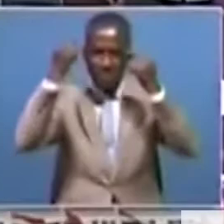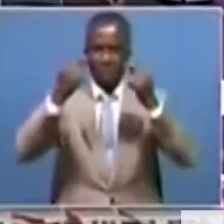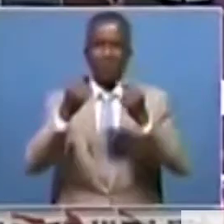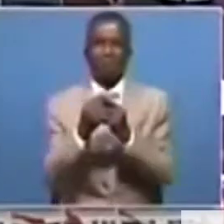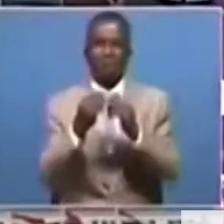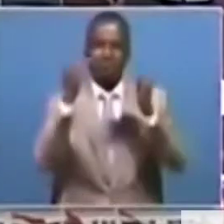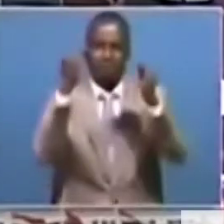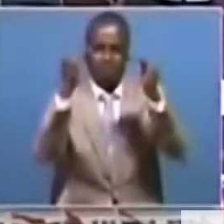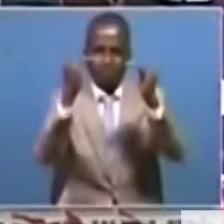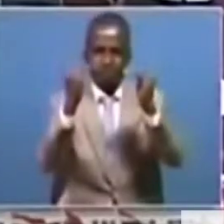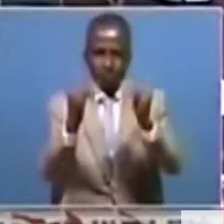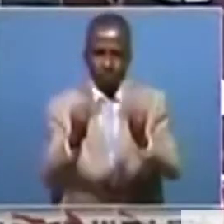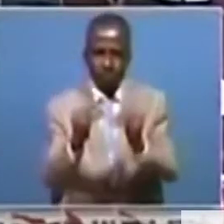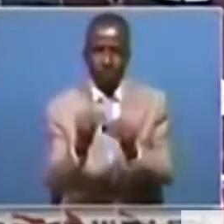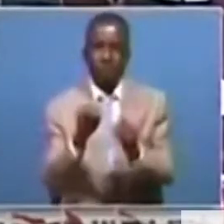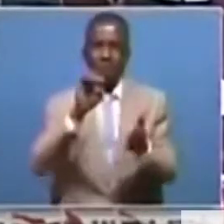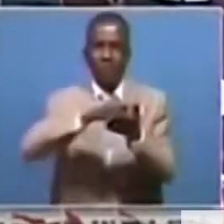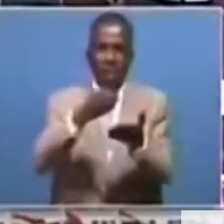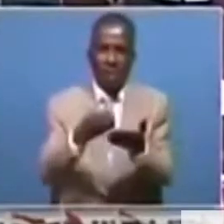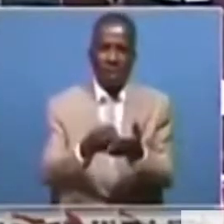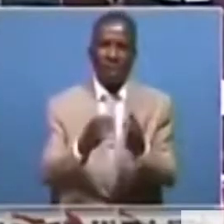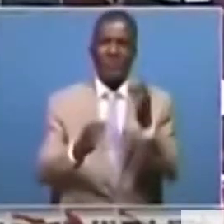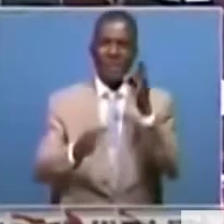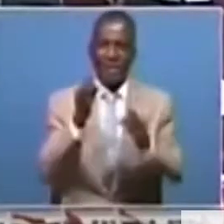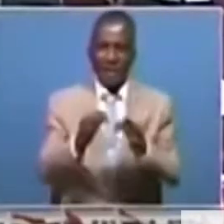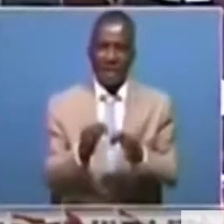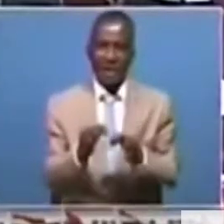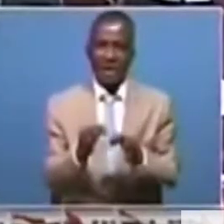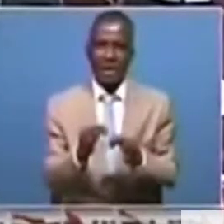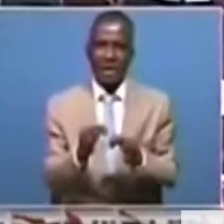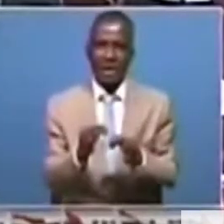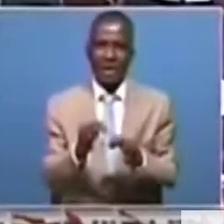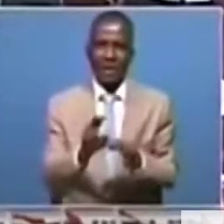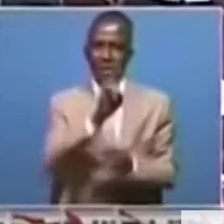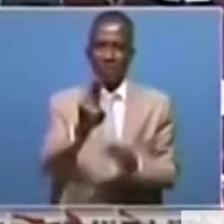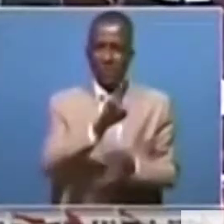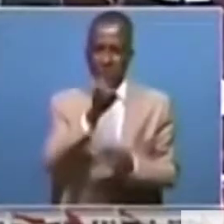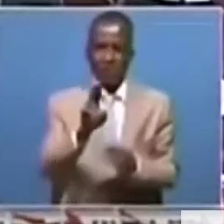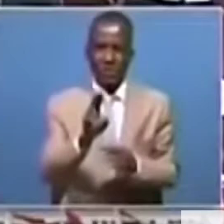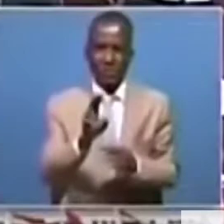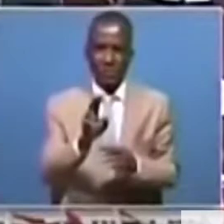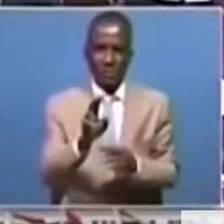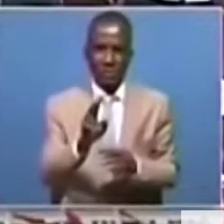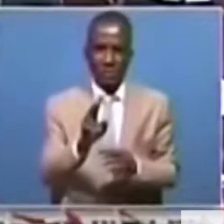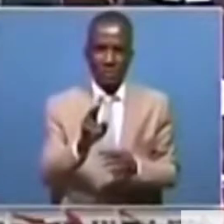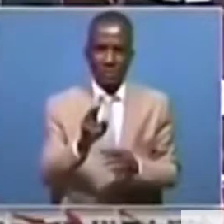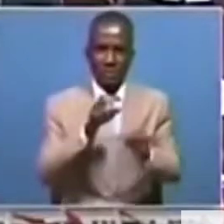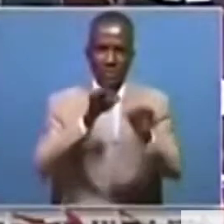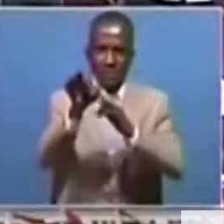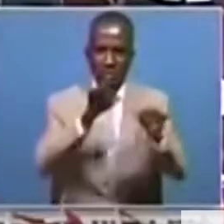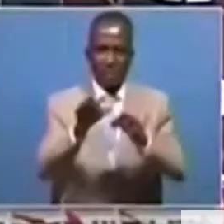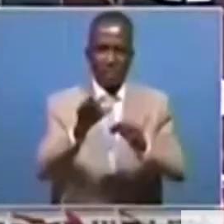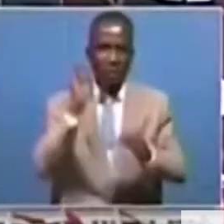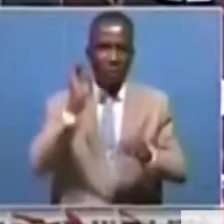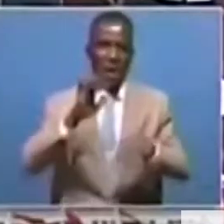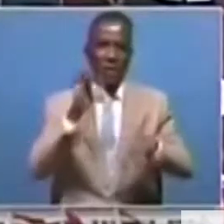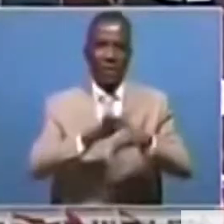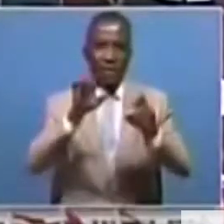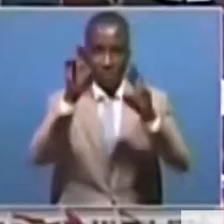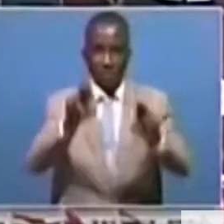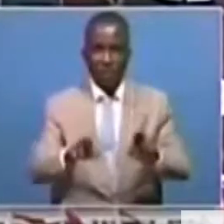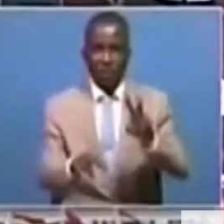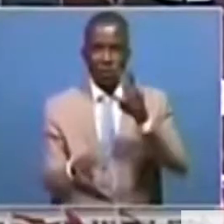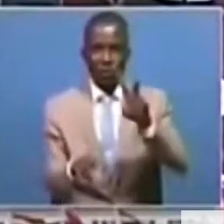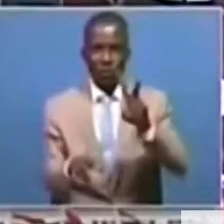following broad questions. Would the evidence, if it had been presented during the trial, have had any influence on the result?